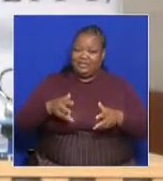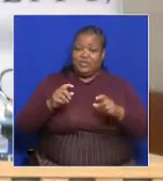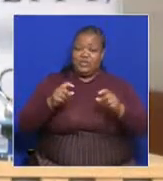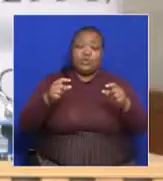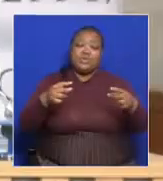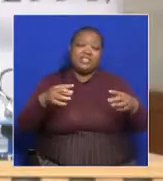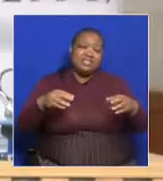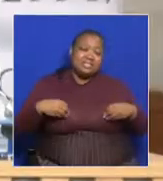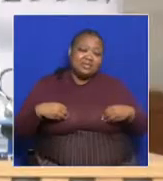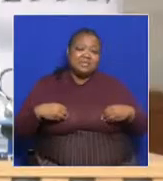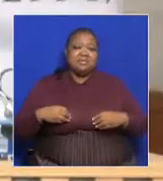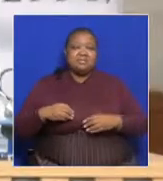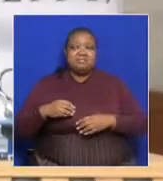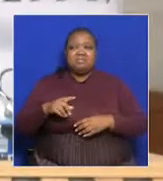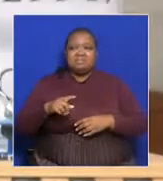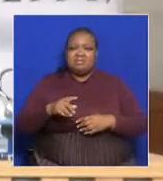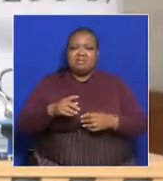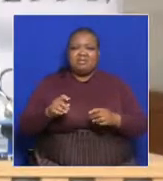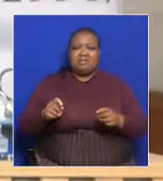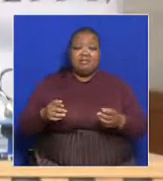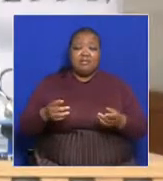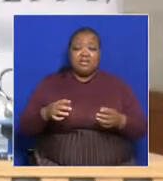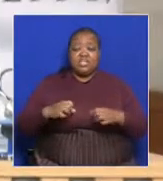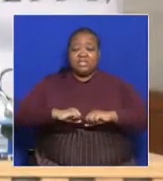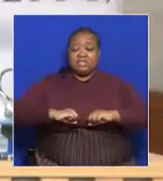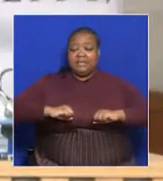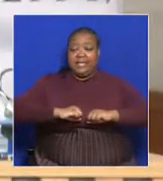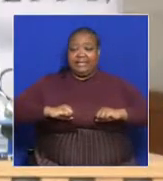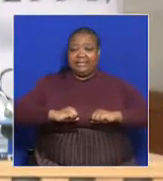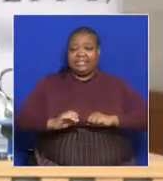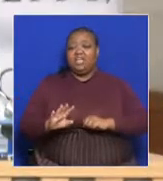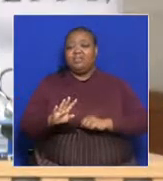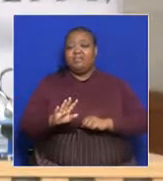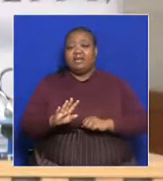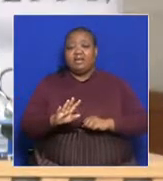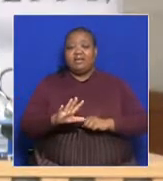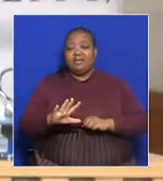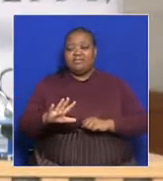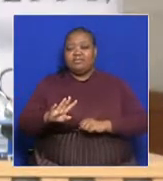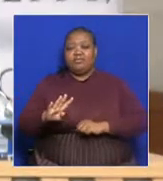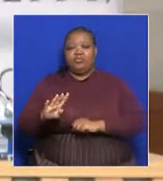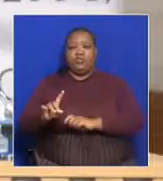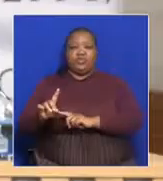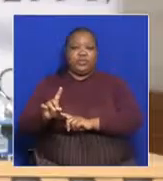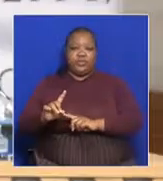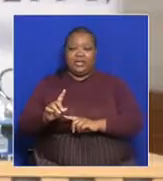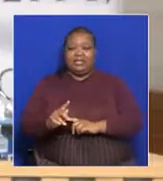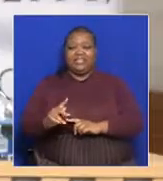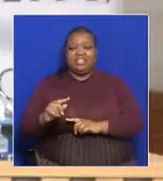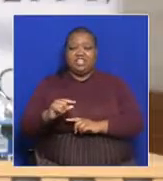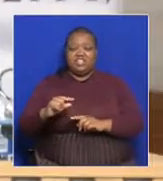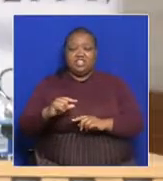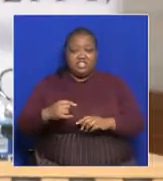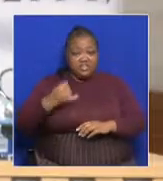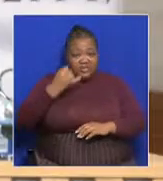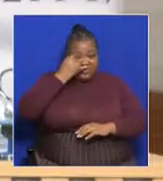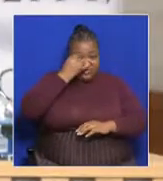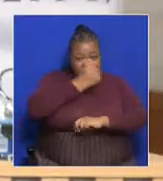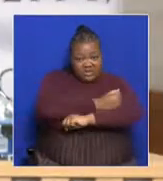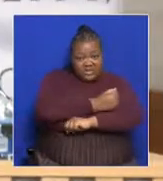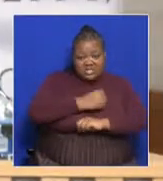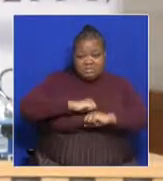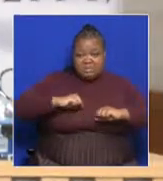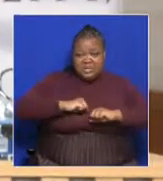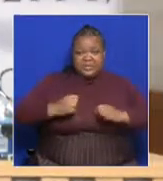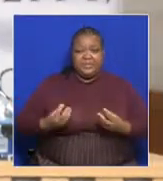you could not get storage for the 541 kilograms of cocaine because of a supposed